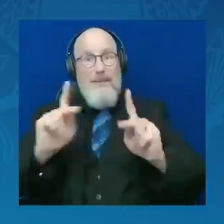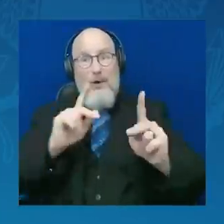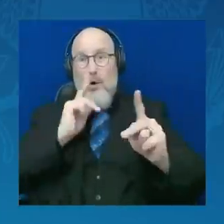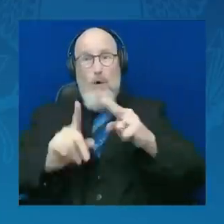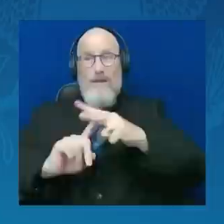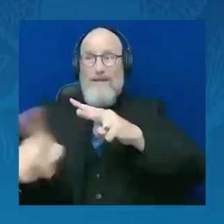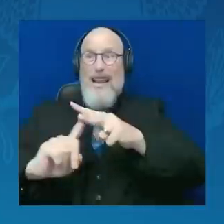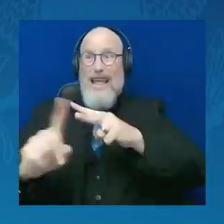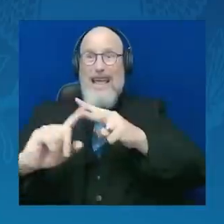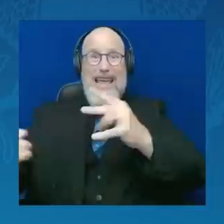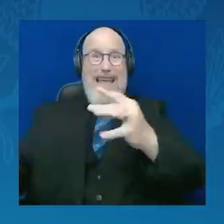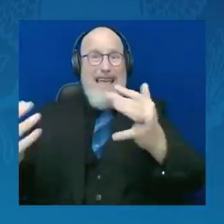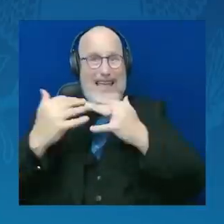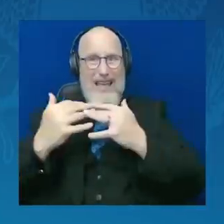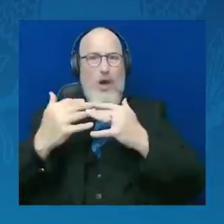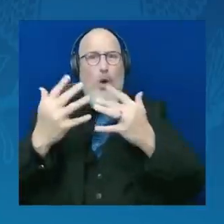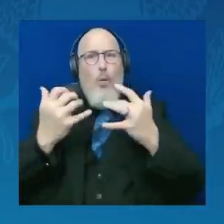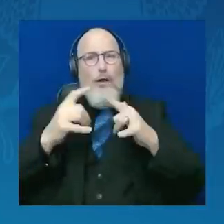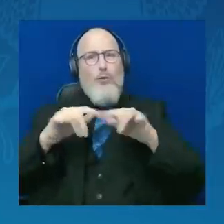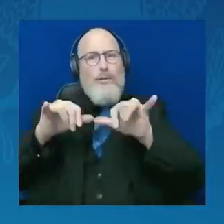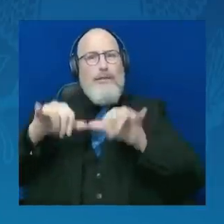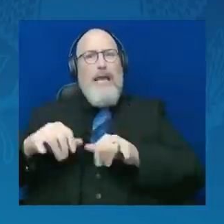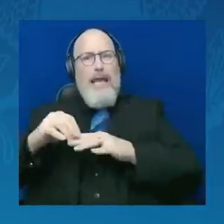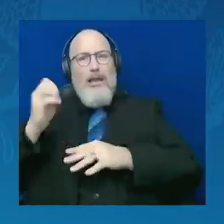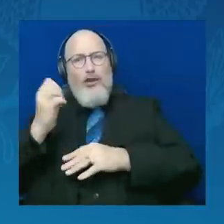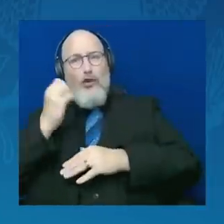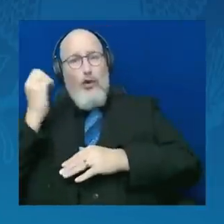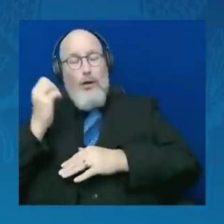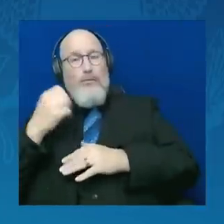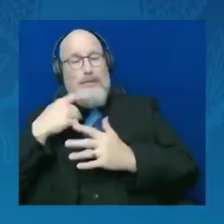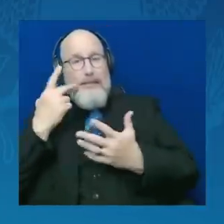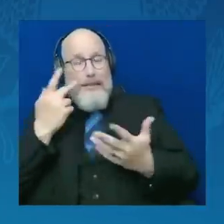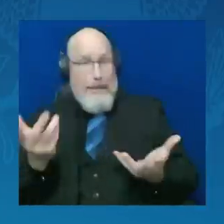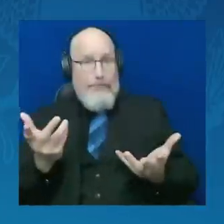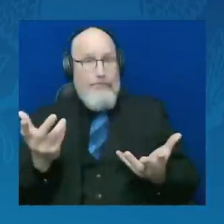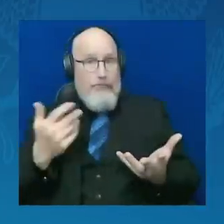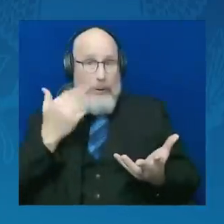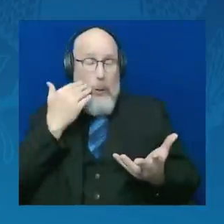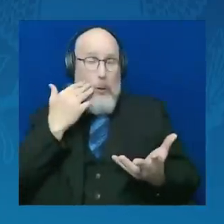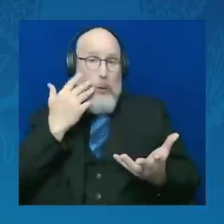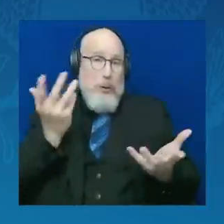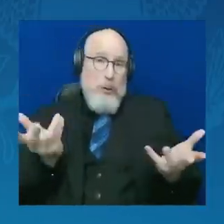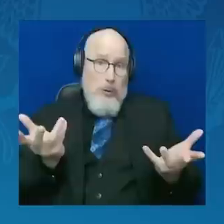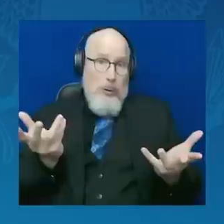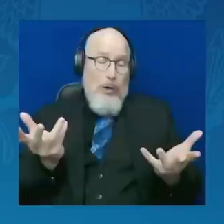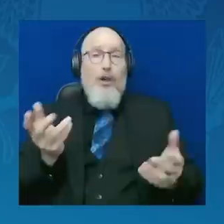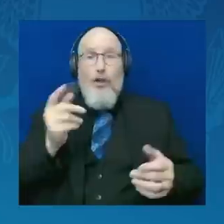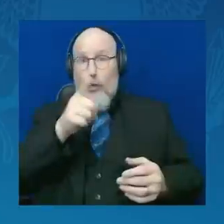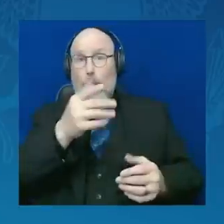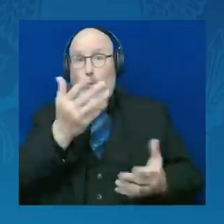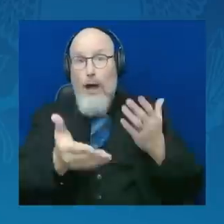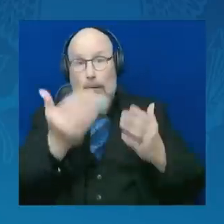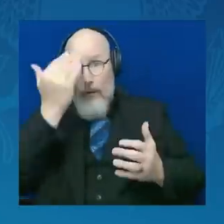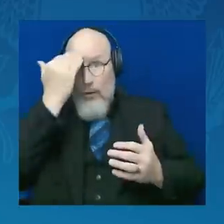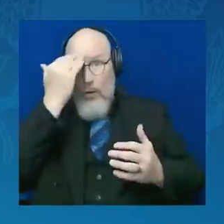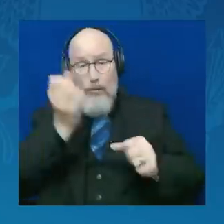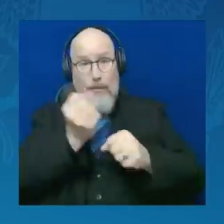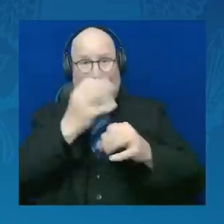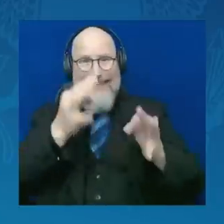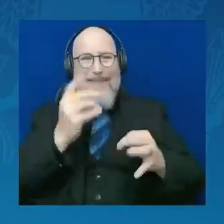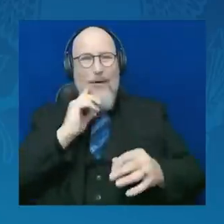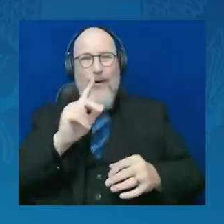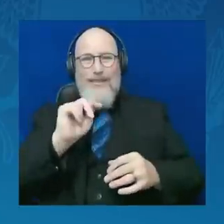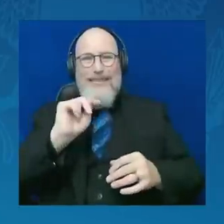to stay in Europe. You probably know that we have made a decision as it relates to TPS, the temporary protected